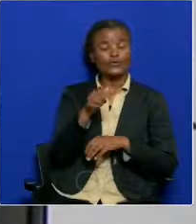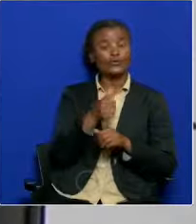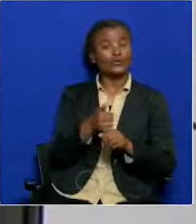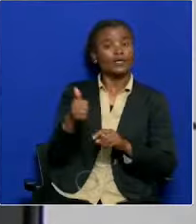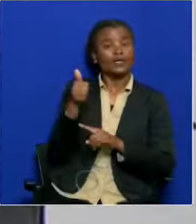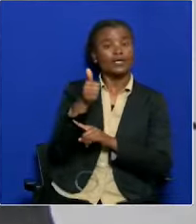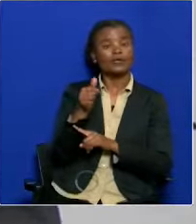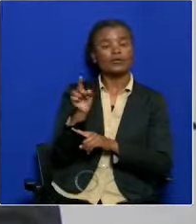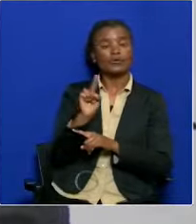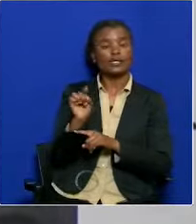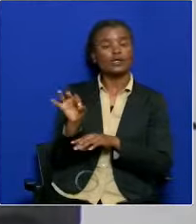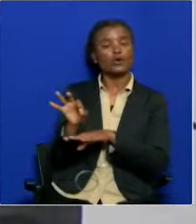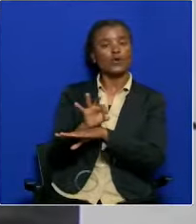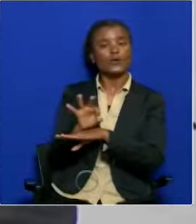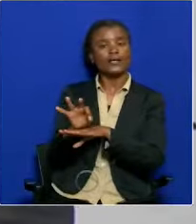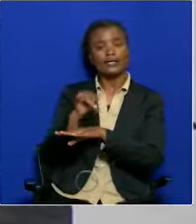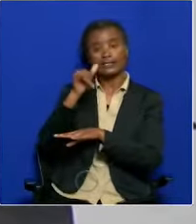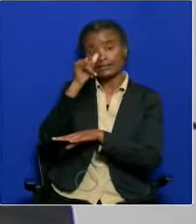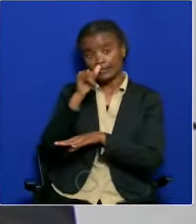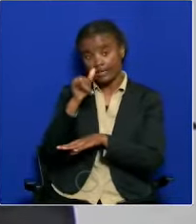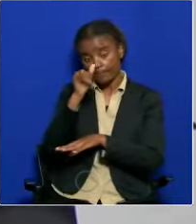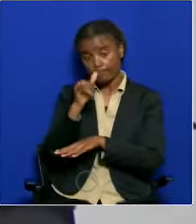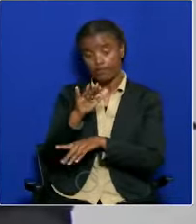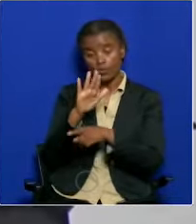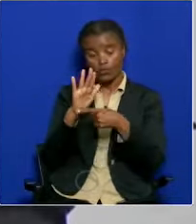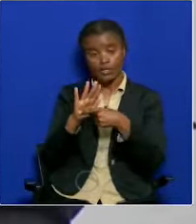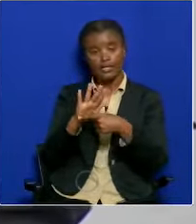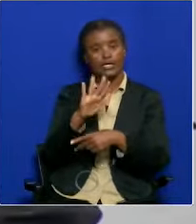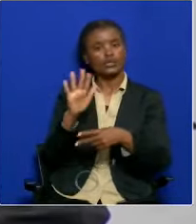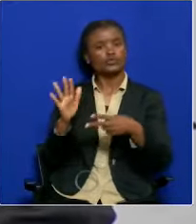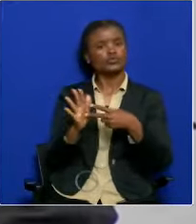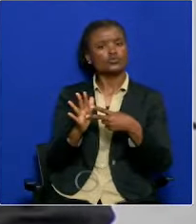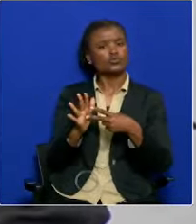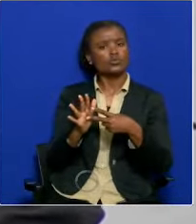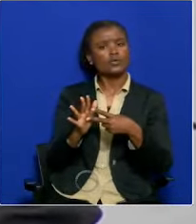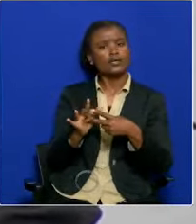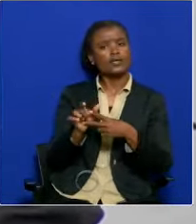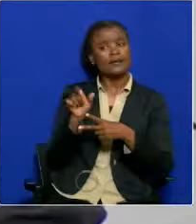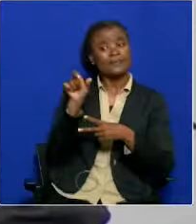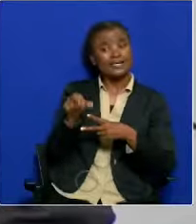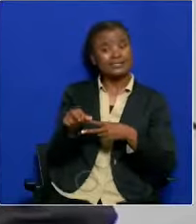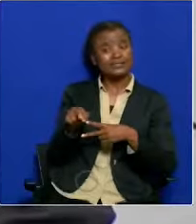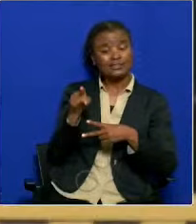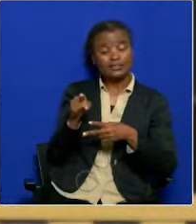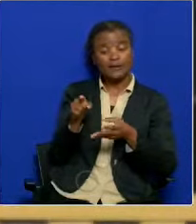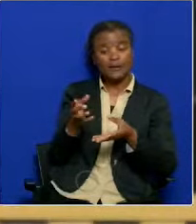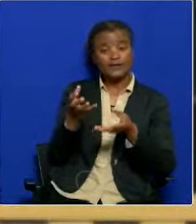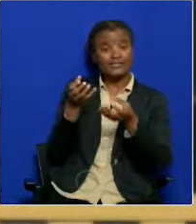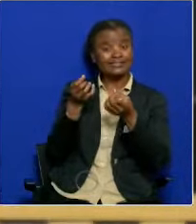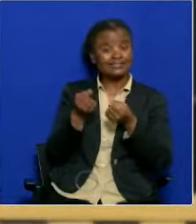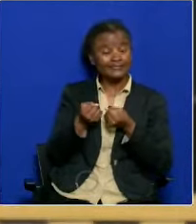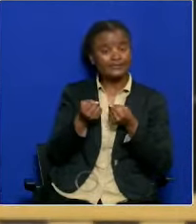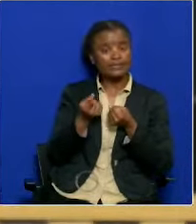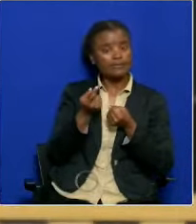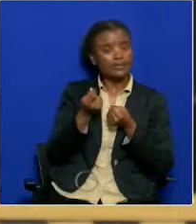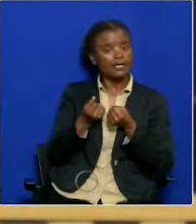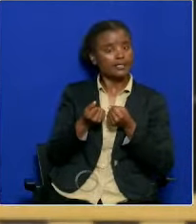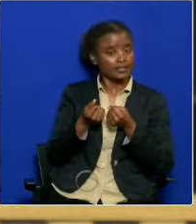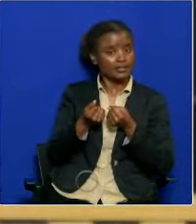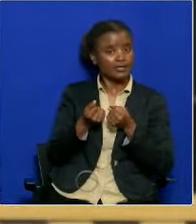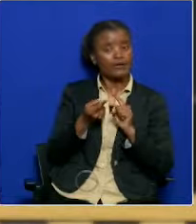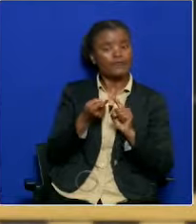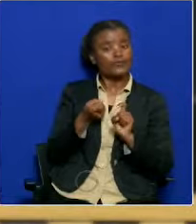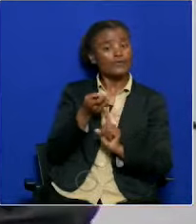one, two, as someone who's received monies from someone who's now being raided by the SAPS. It is